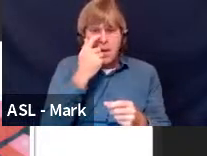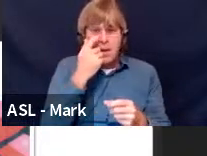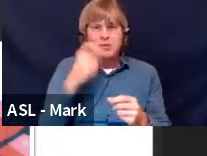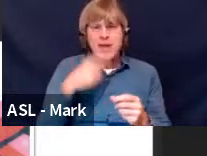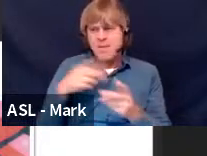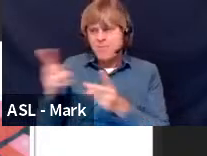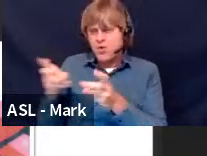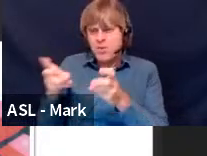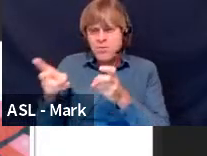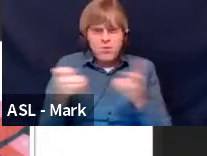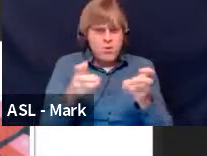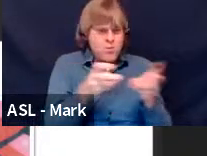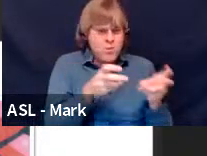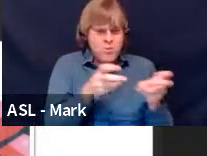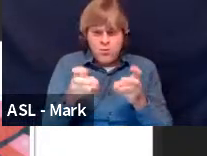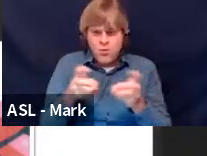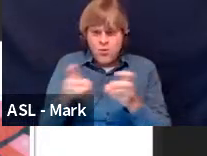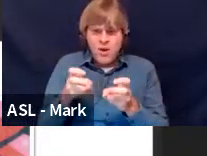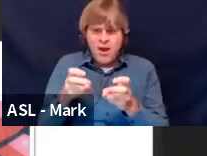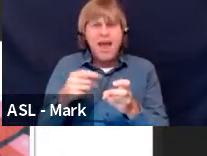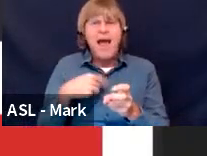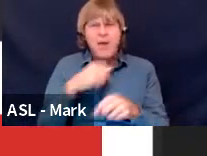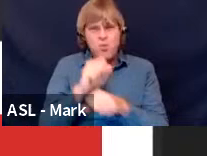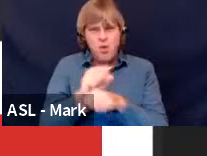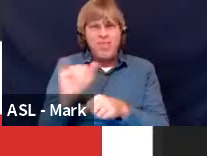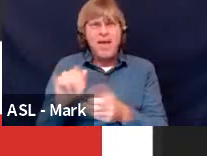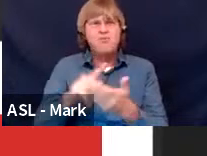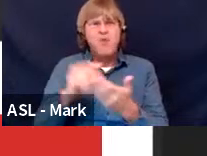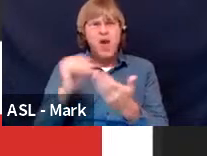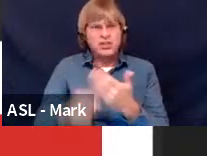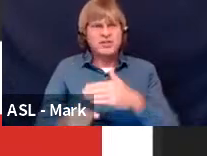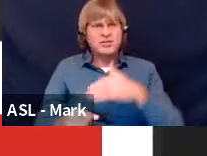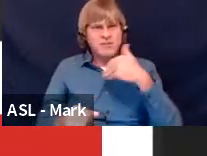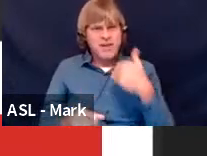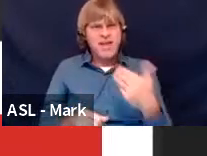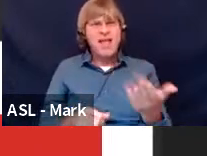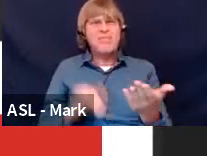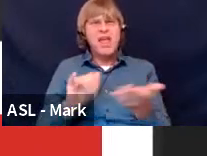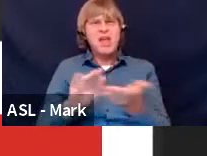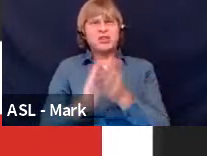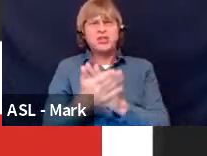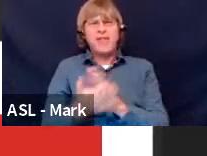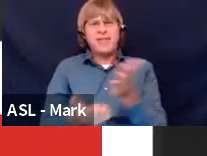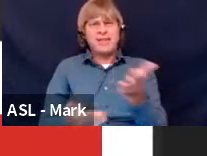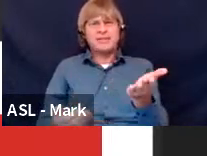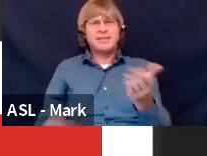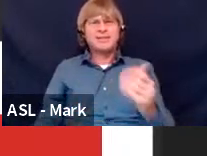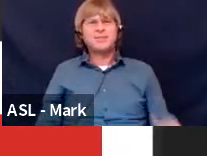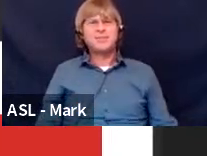pulled that out and I did that for a project. And that turned into this here.